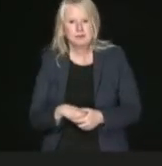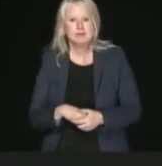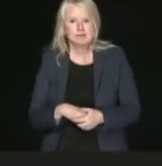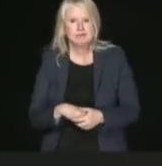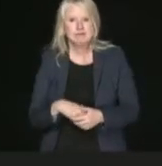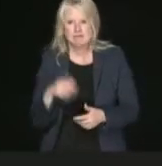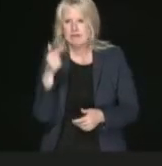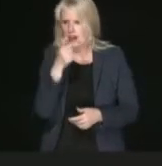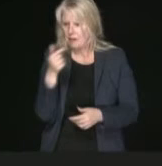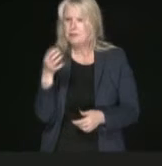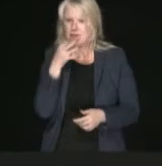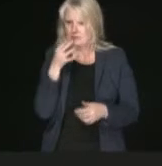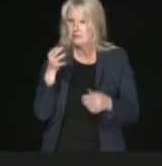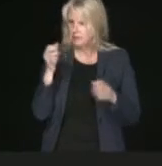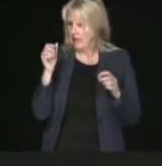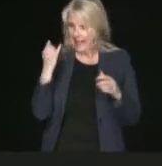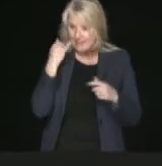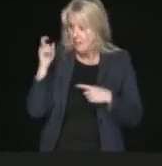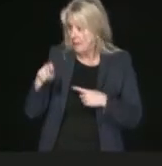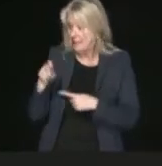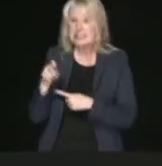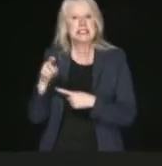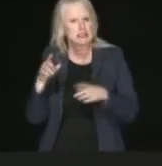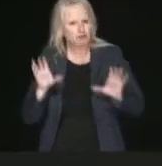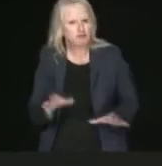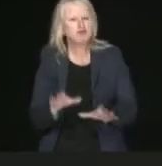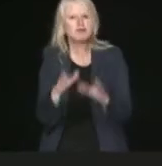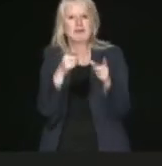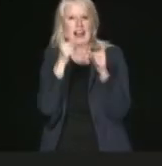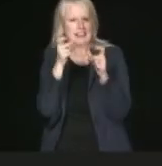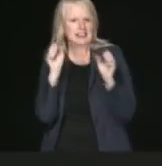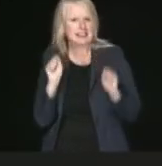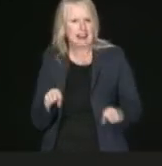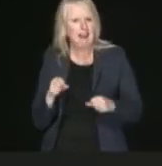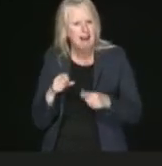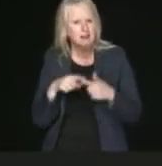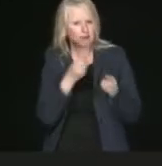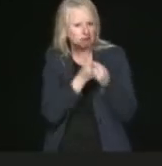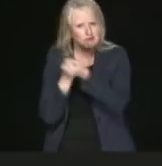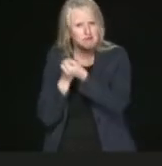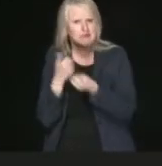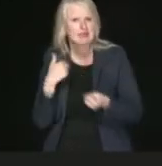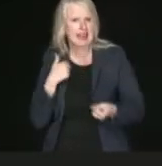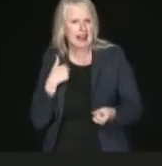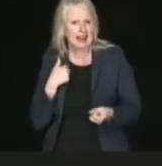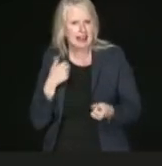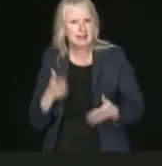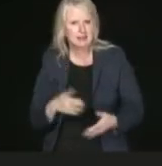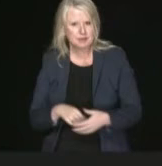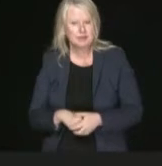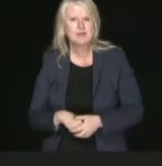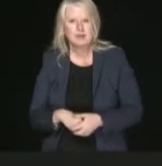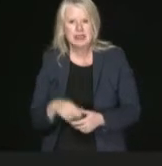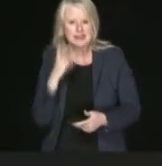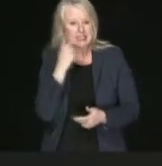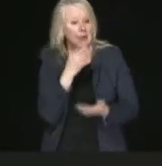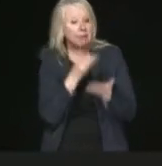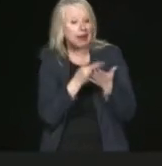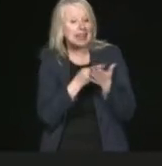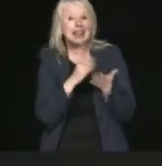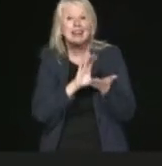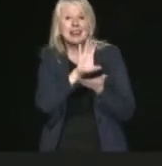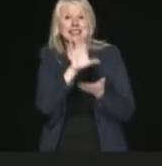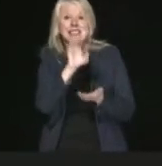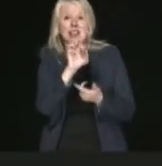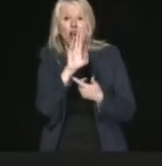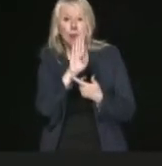to, government can move very quickly to help Canadians. We've seen the money from the CERB